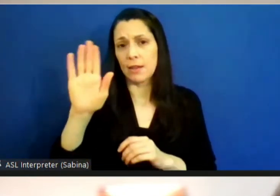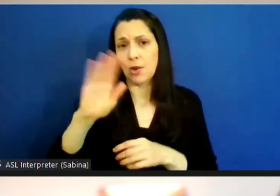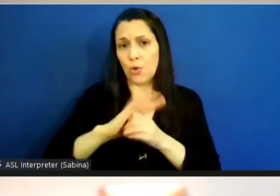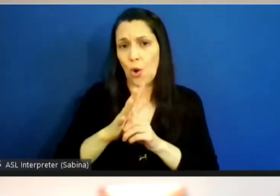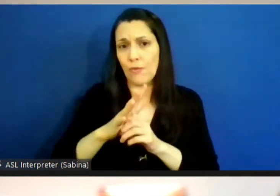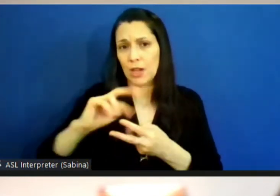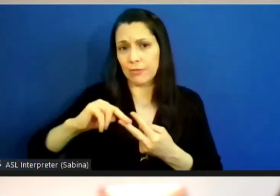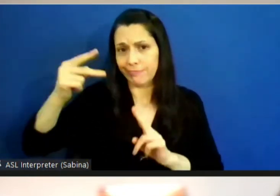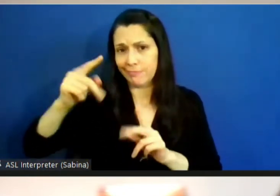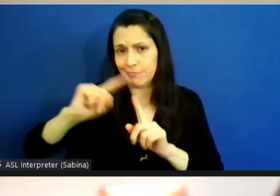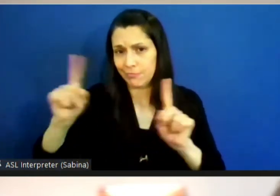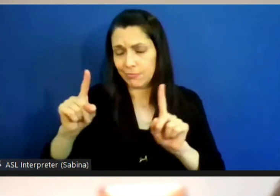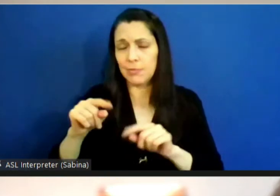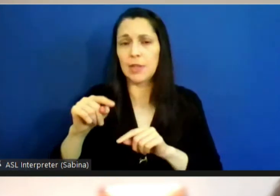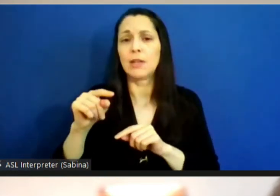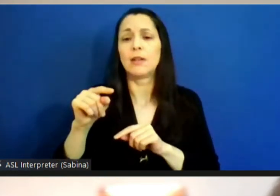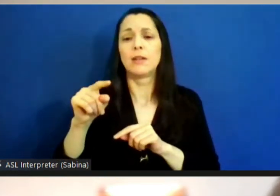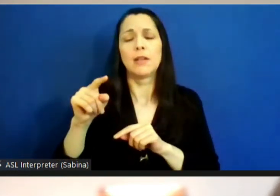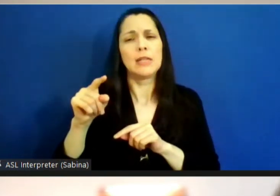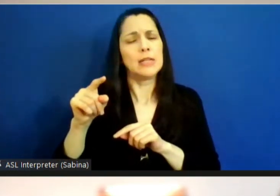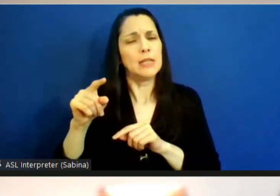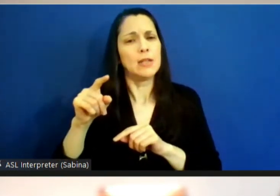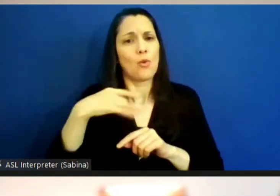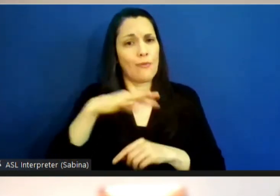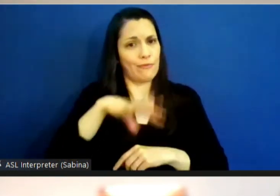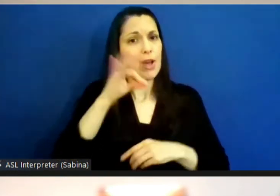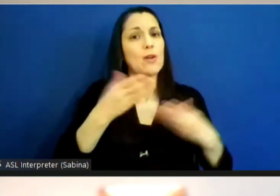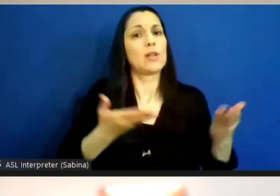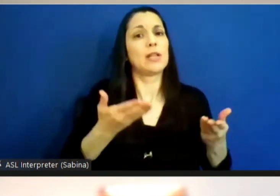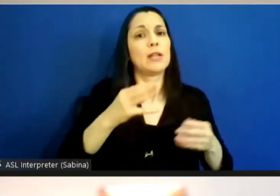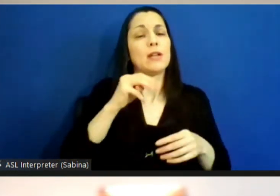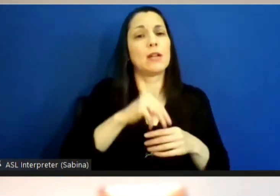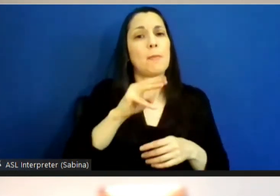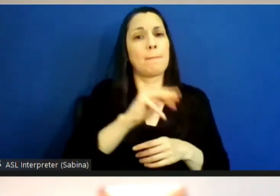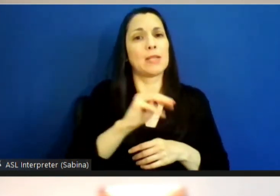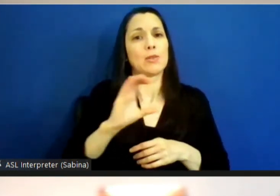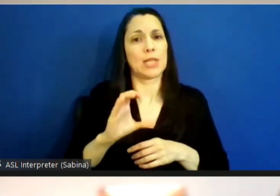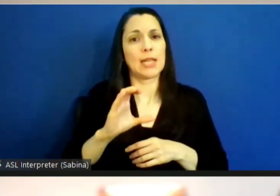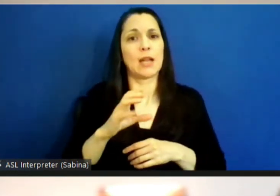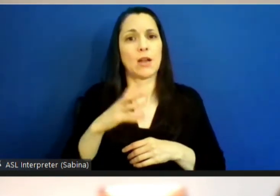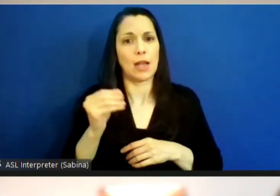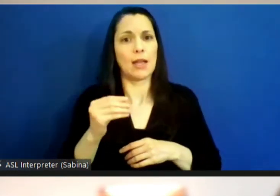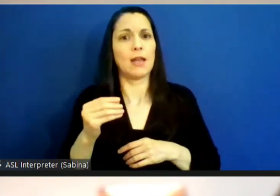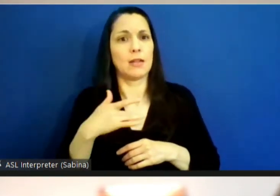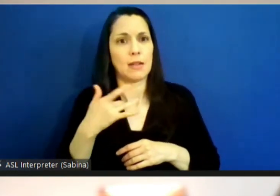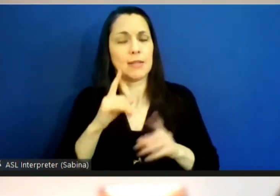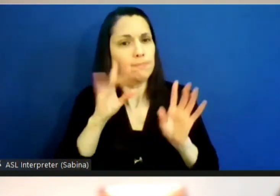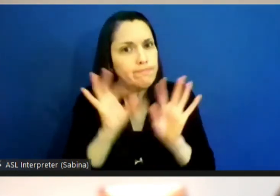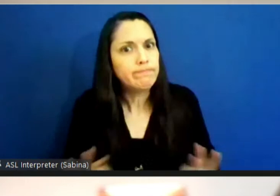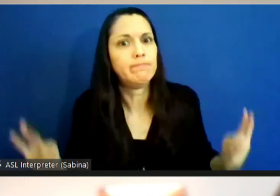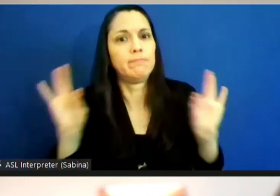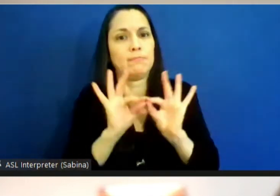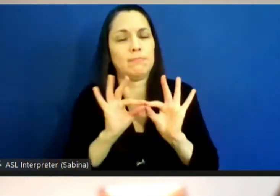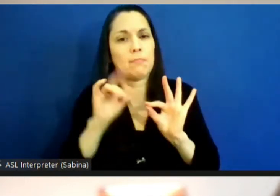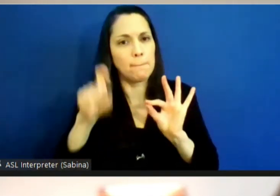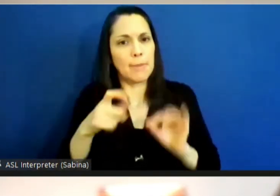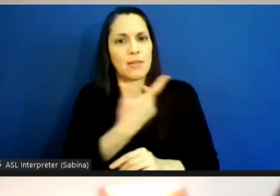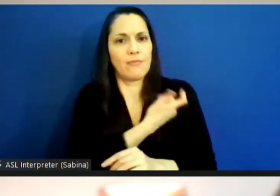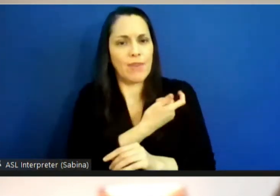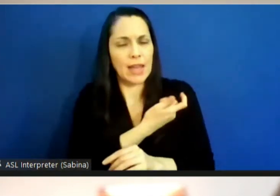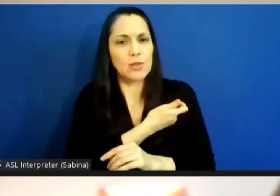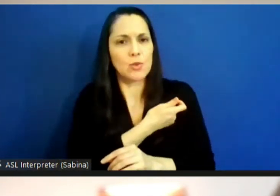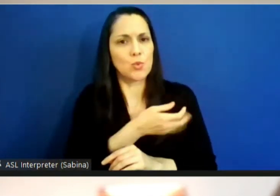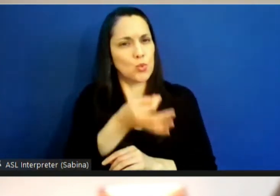have found here now in Mendocino County, and it provides a new urgency to get vaccinated as soon as possible. So